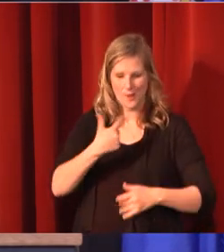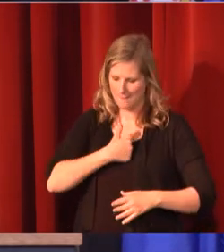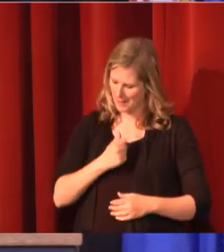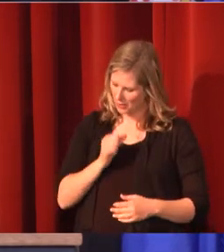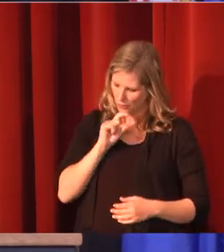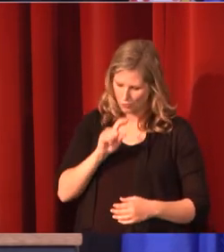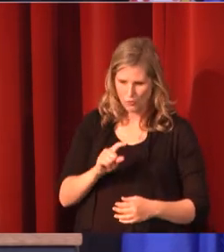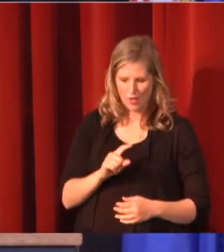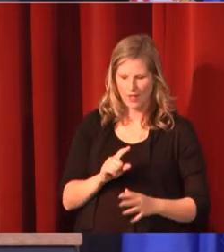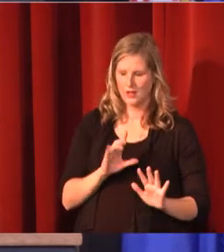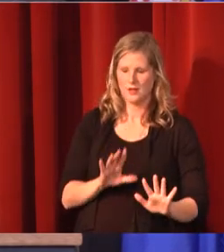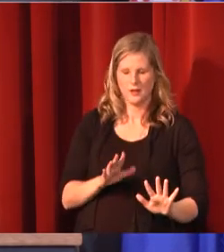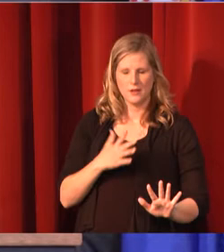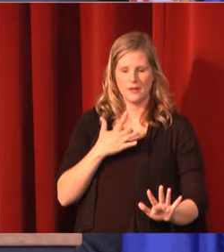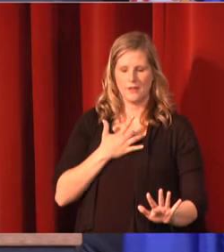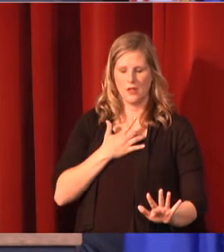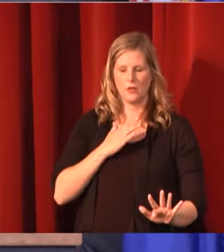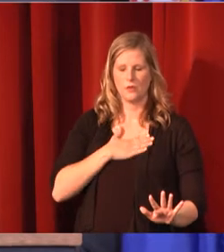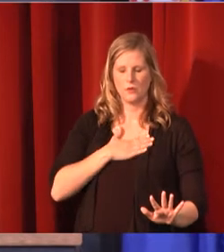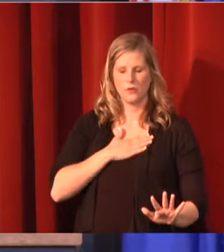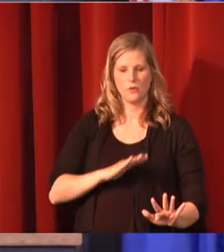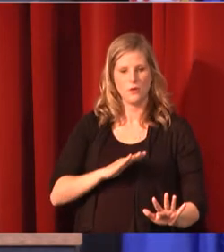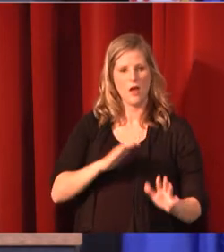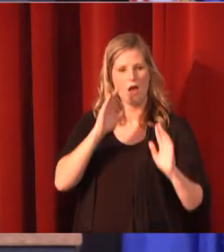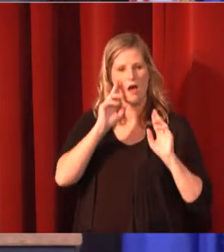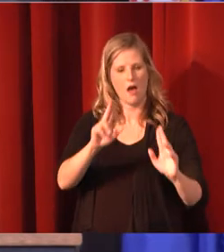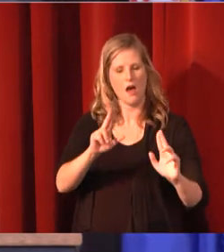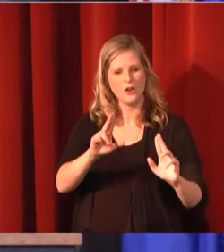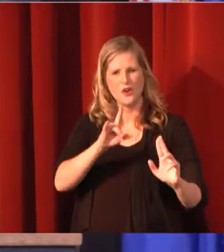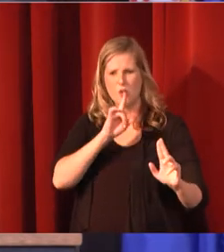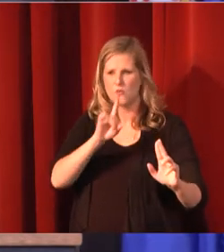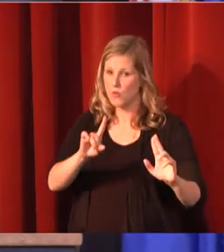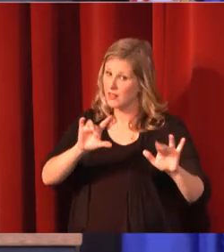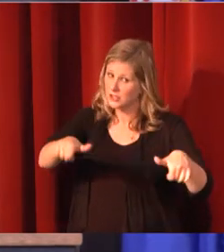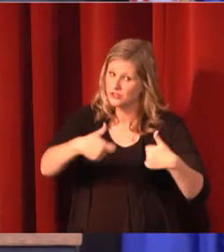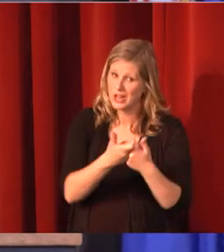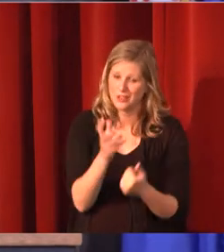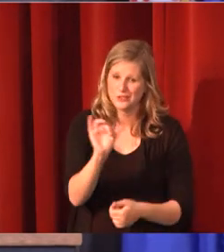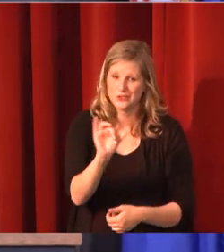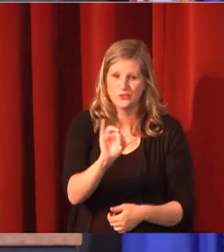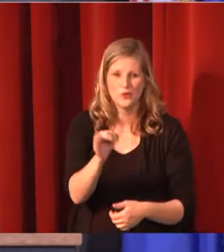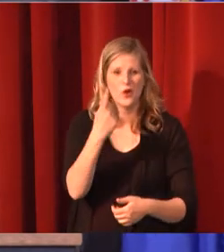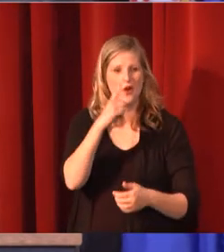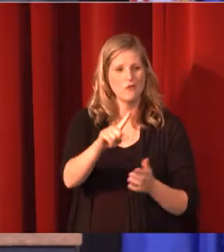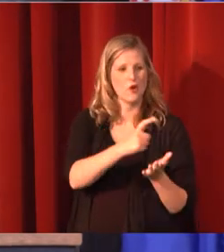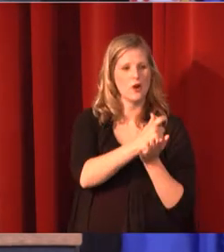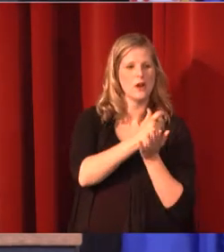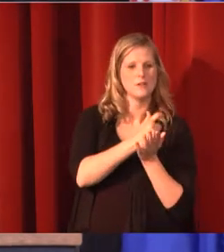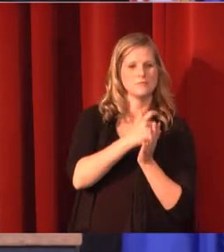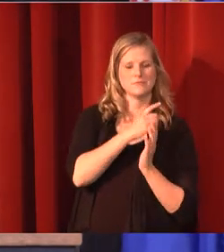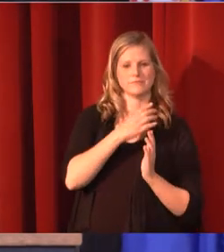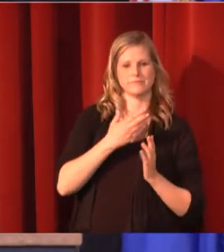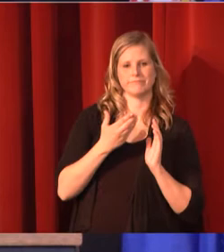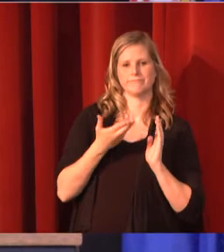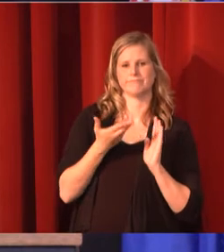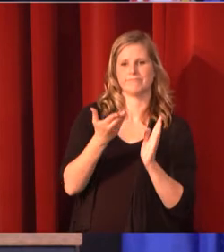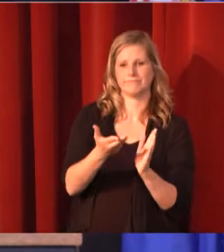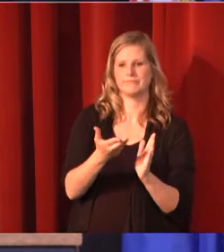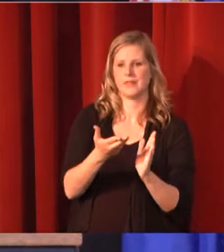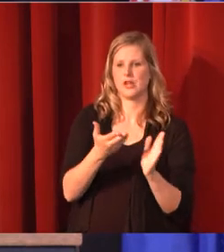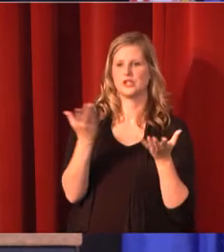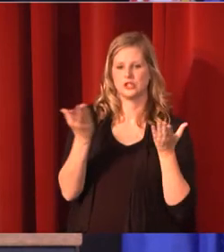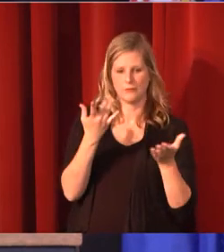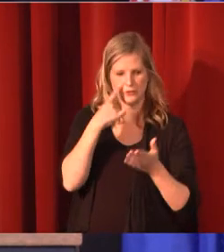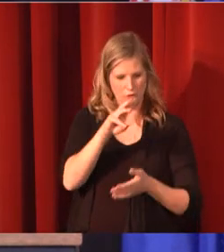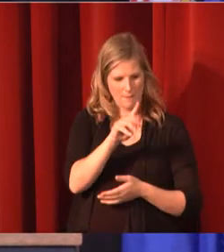privilege and humbling honor and the extreme challenge of serving as mayor of the most incredible city